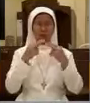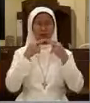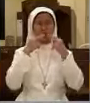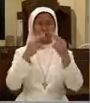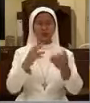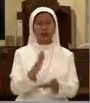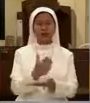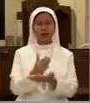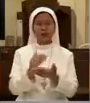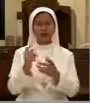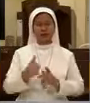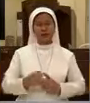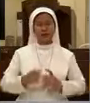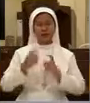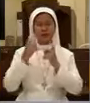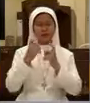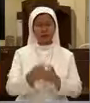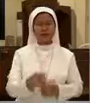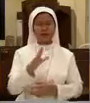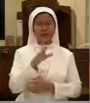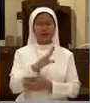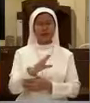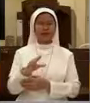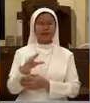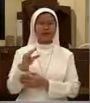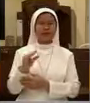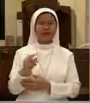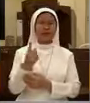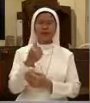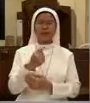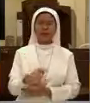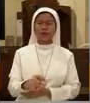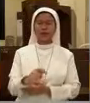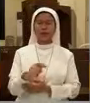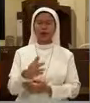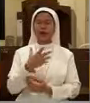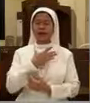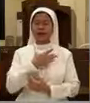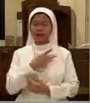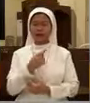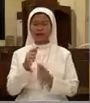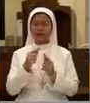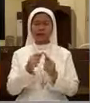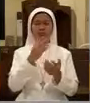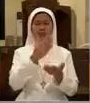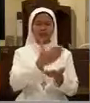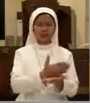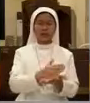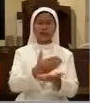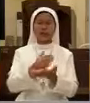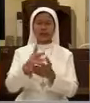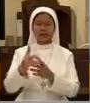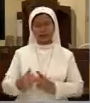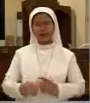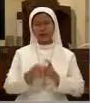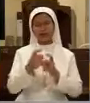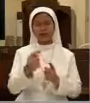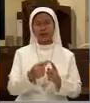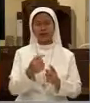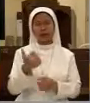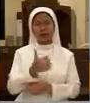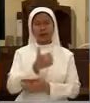the gift. And the desire to share gifts to